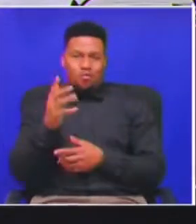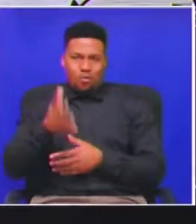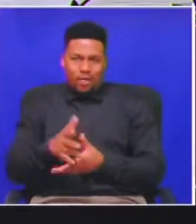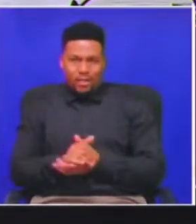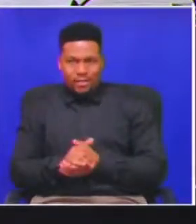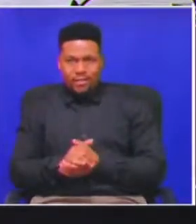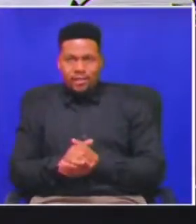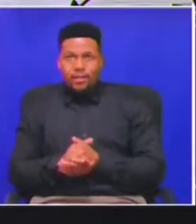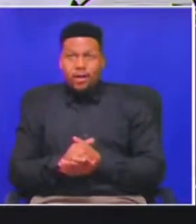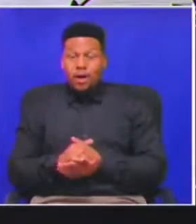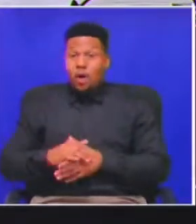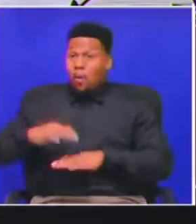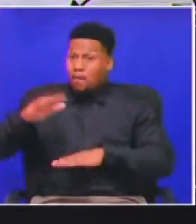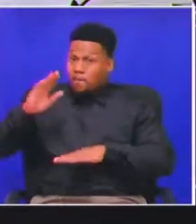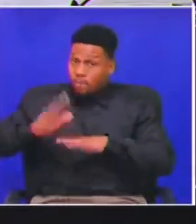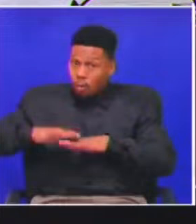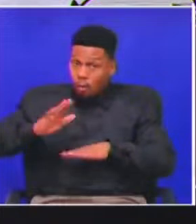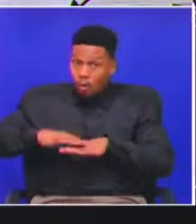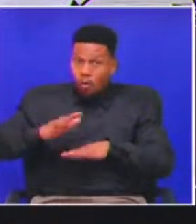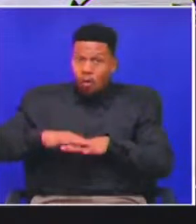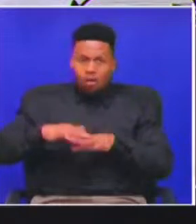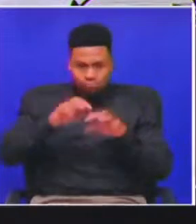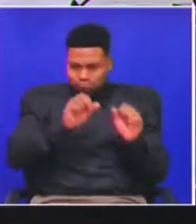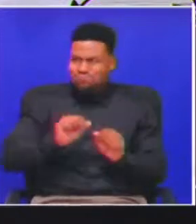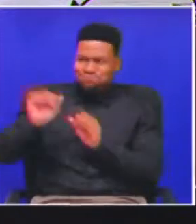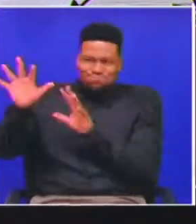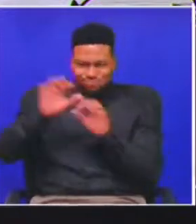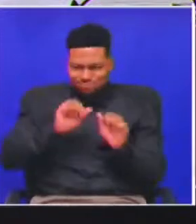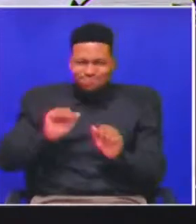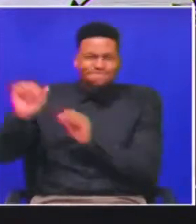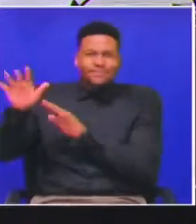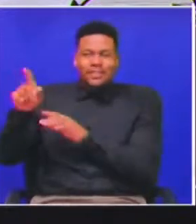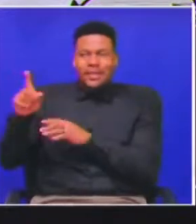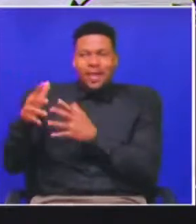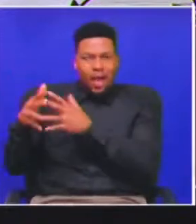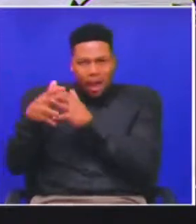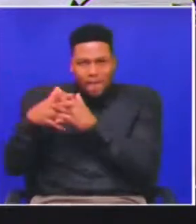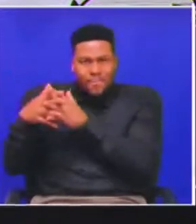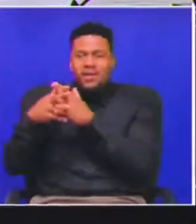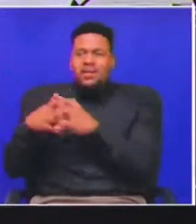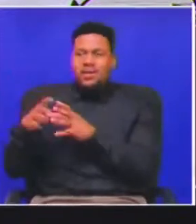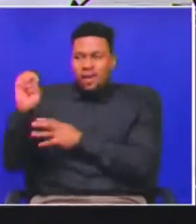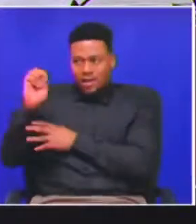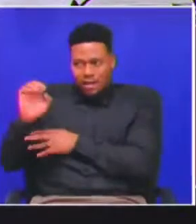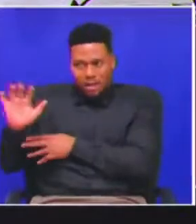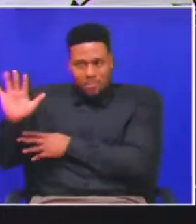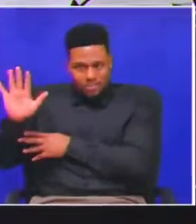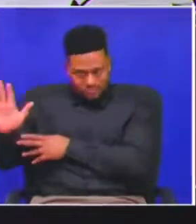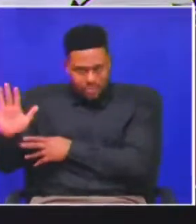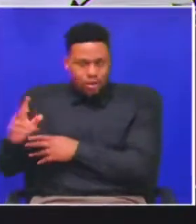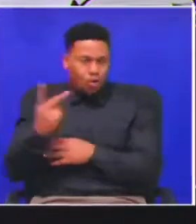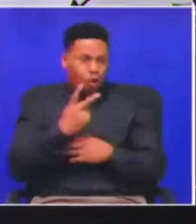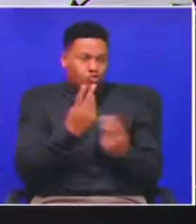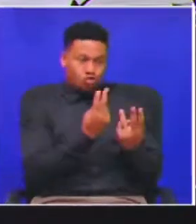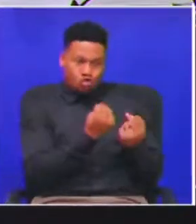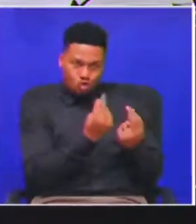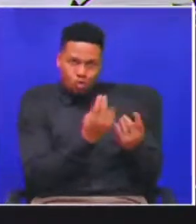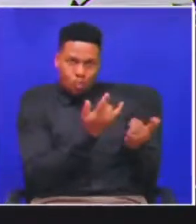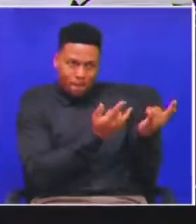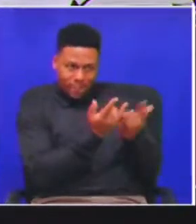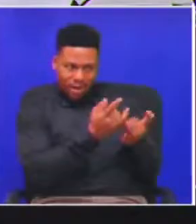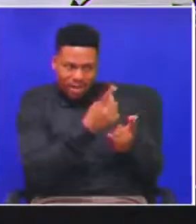of our products to the United States, to Europe, but to other new markets, including our own